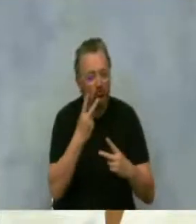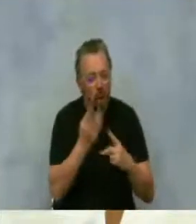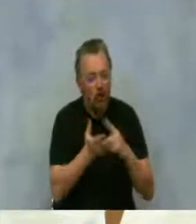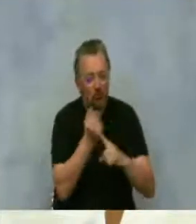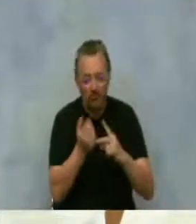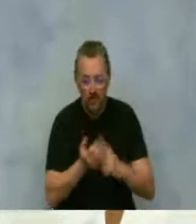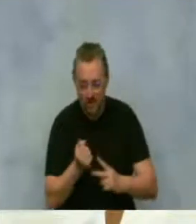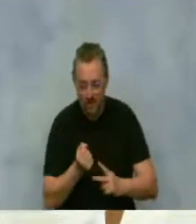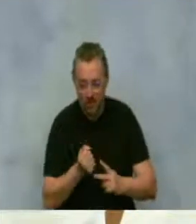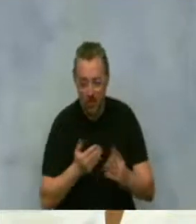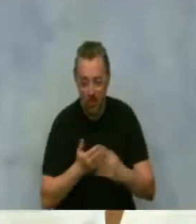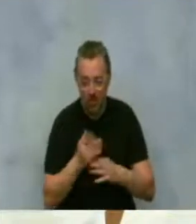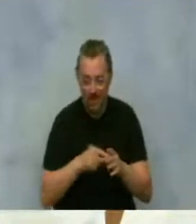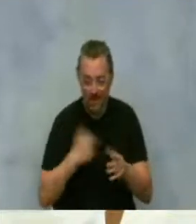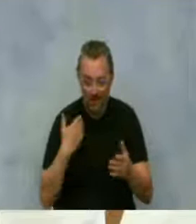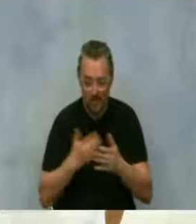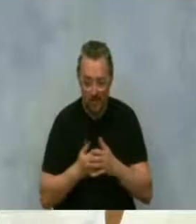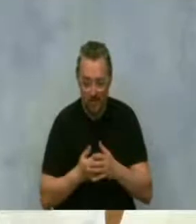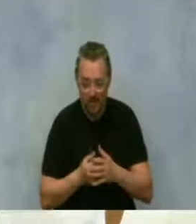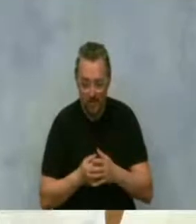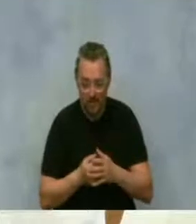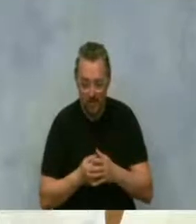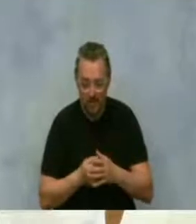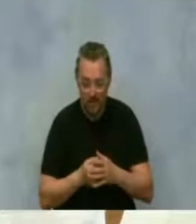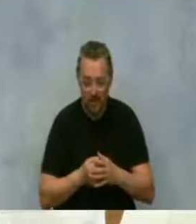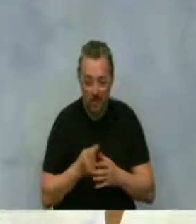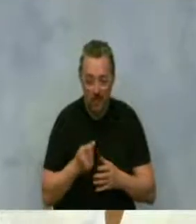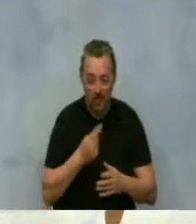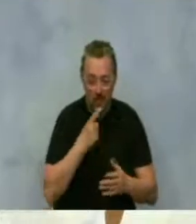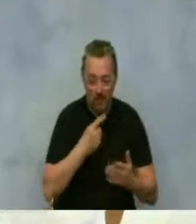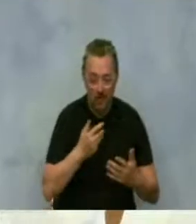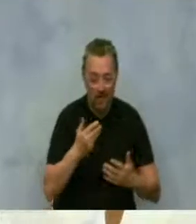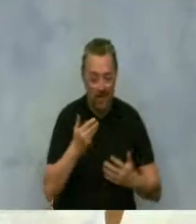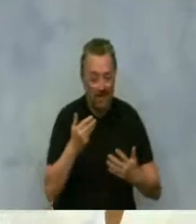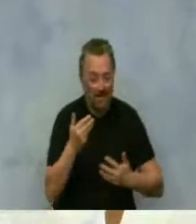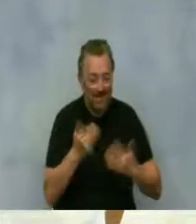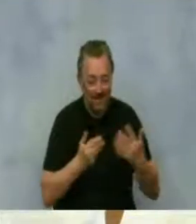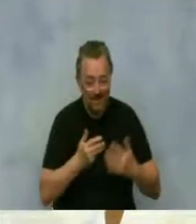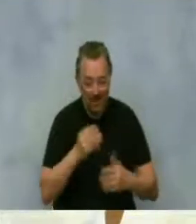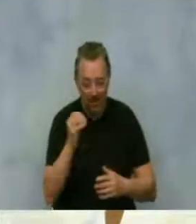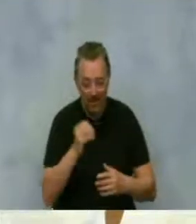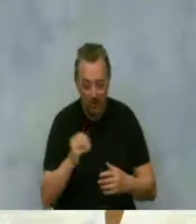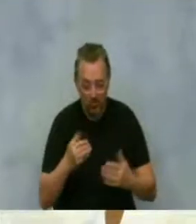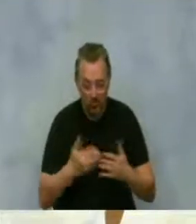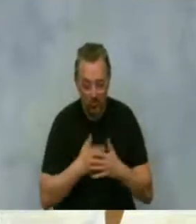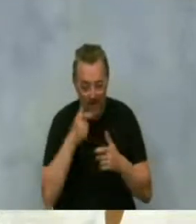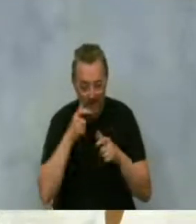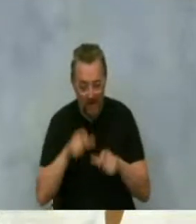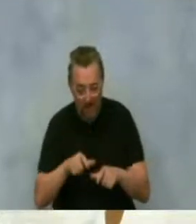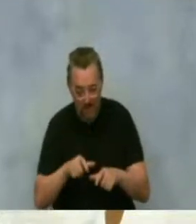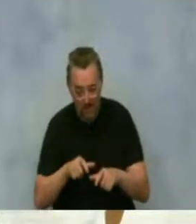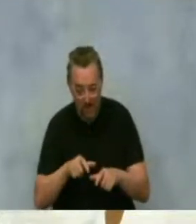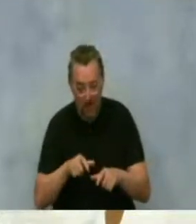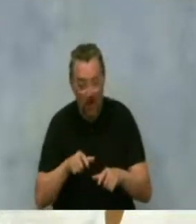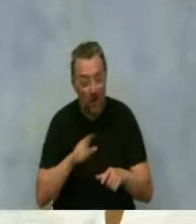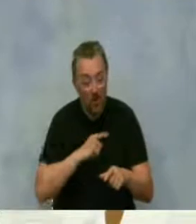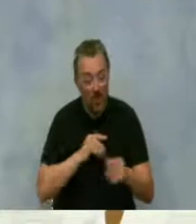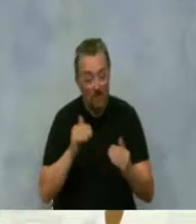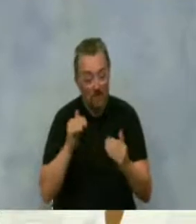highlight in relation to prevention of homelessness, 93% of new tenancy sustained in the year against a target of